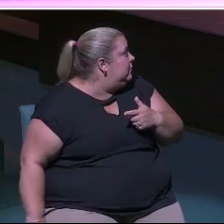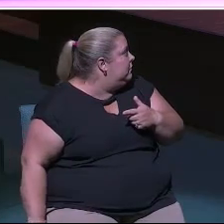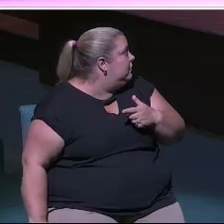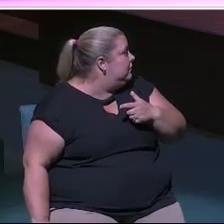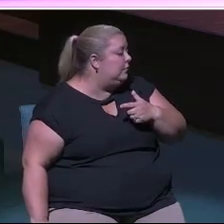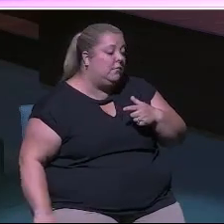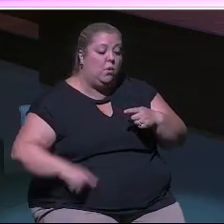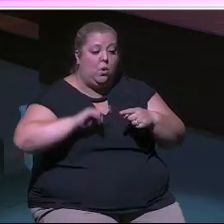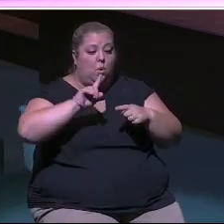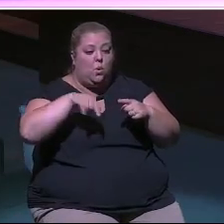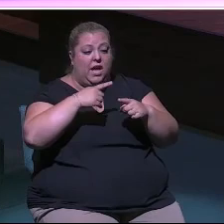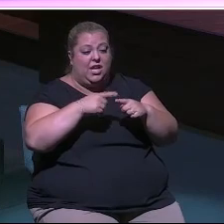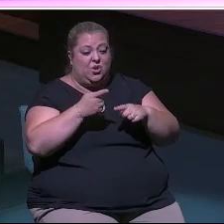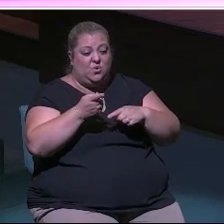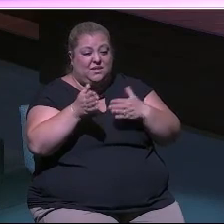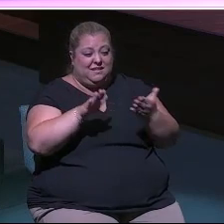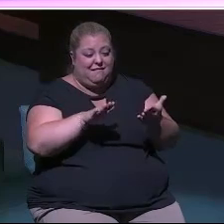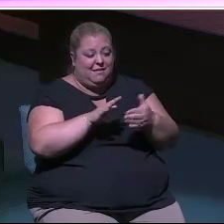when you die,